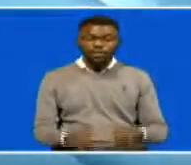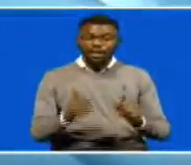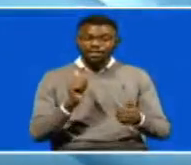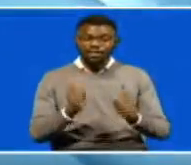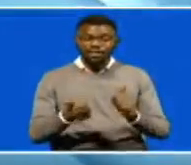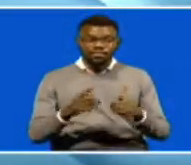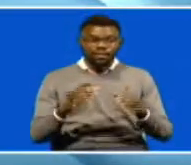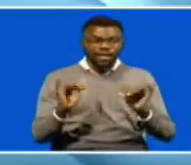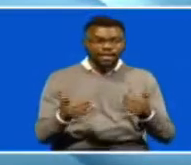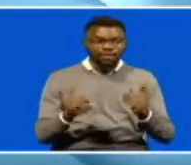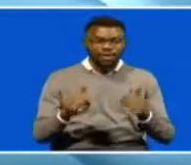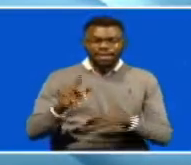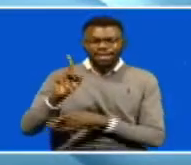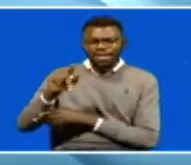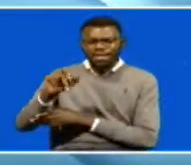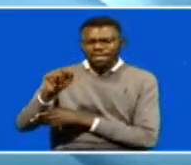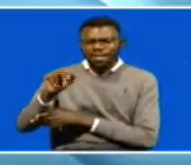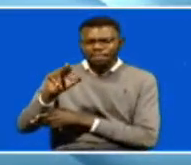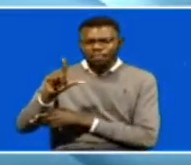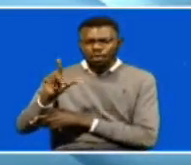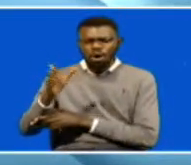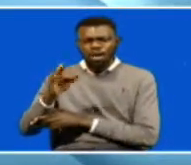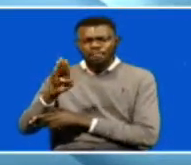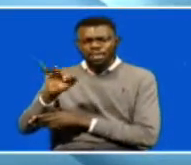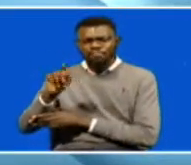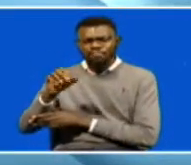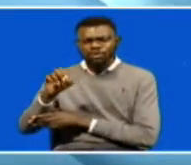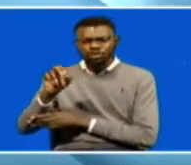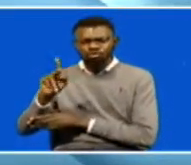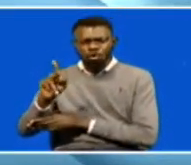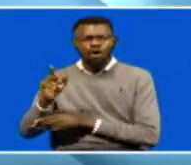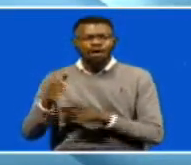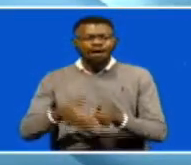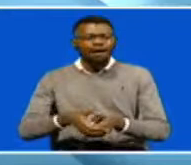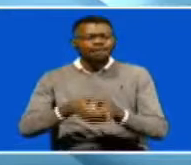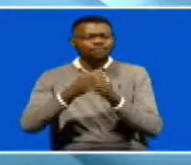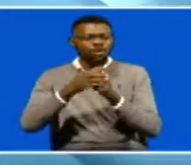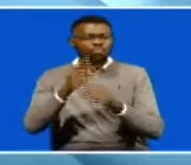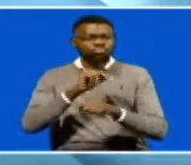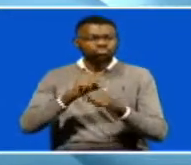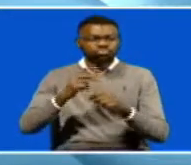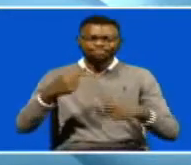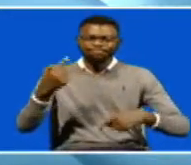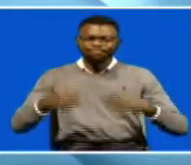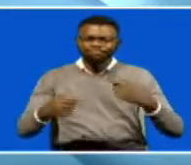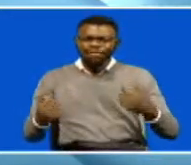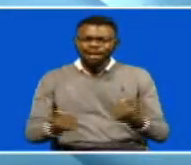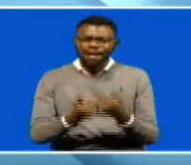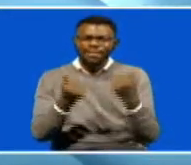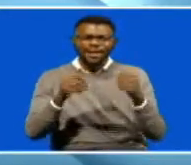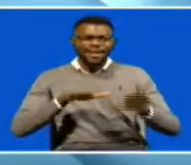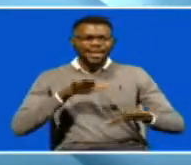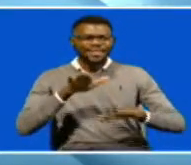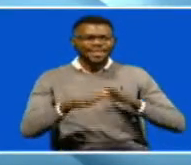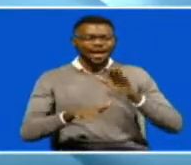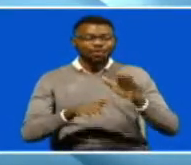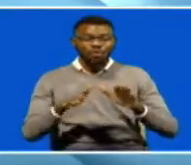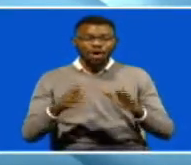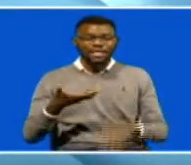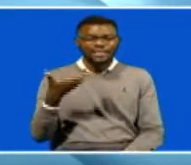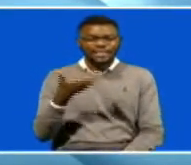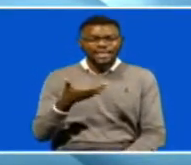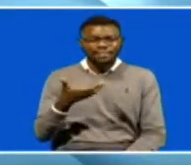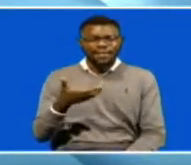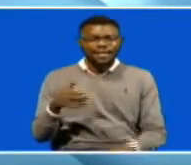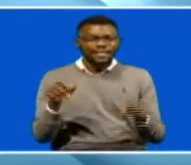Sport, the inaugural Paul Bitok National Volleyball Tournament will now be staged at the Nyayo National Stadium Gymnasium and the Moi International Sports